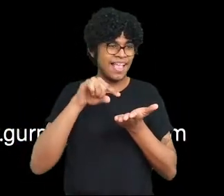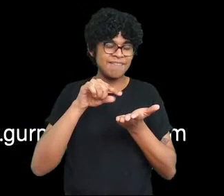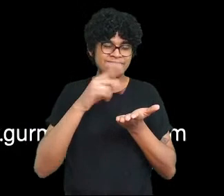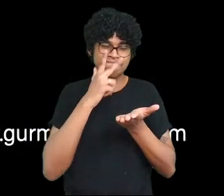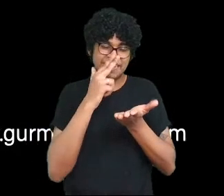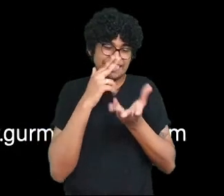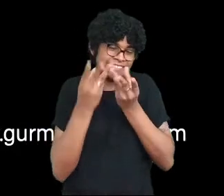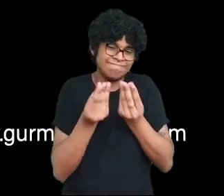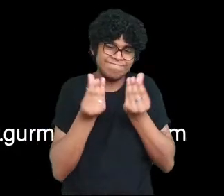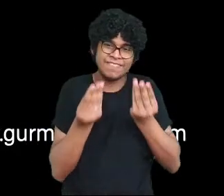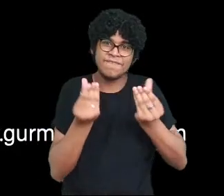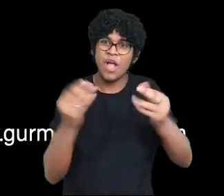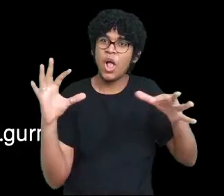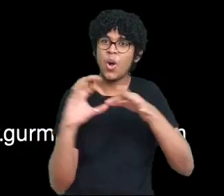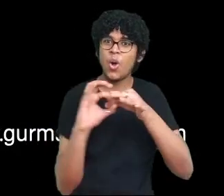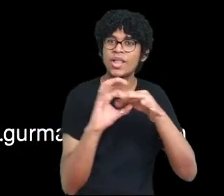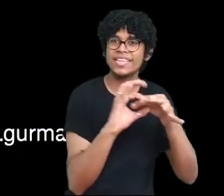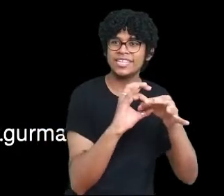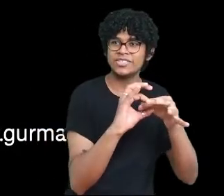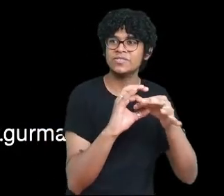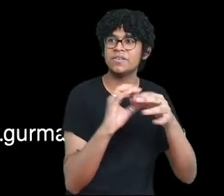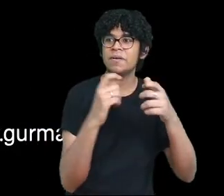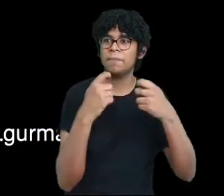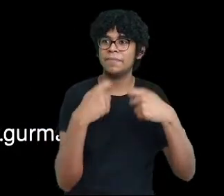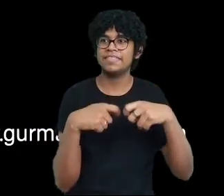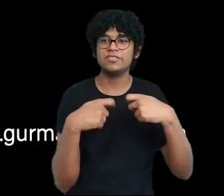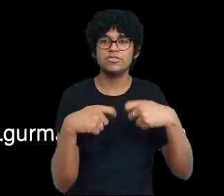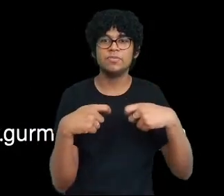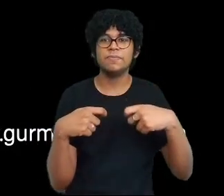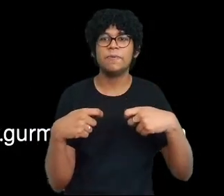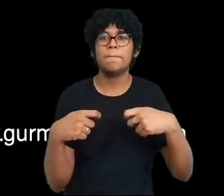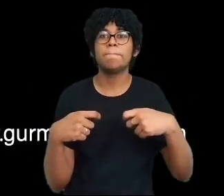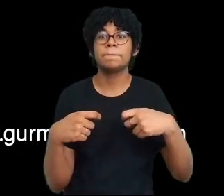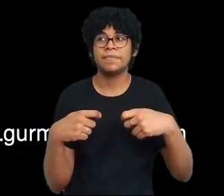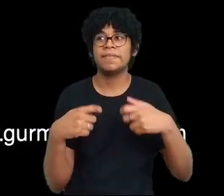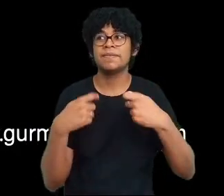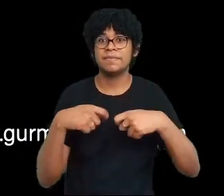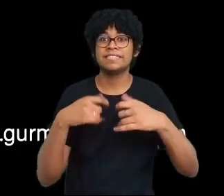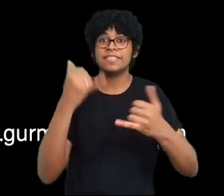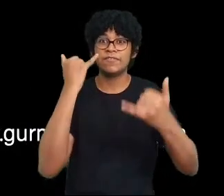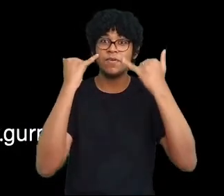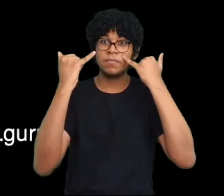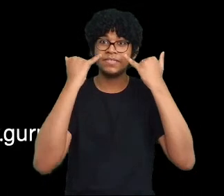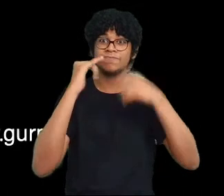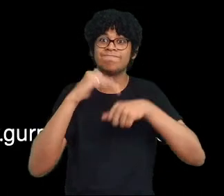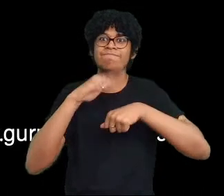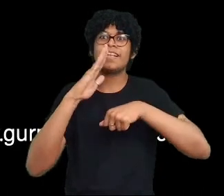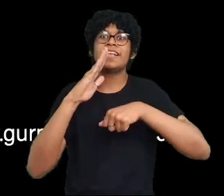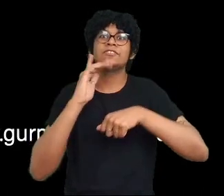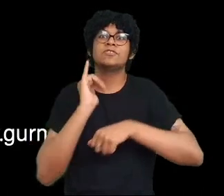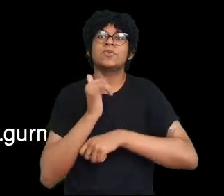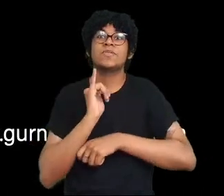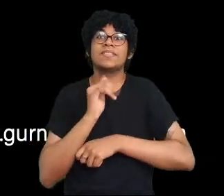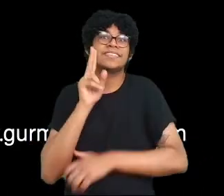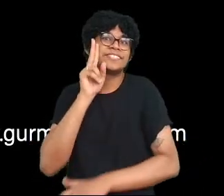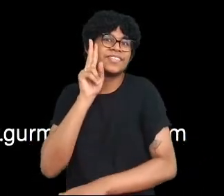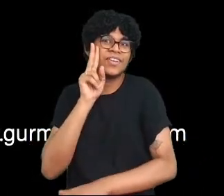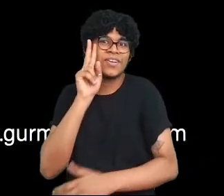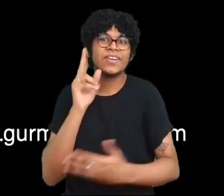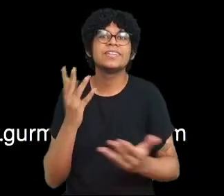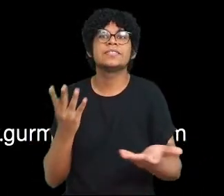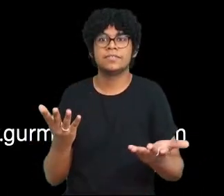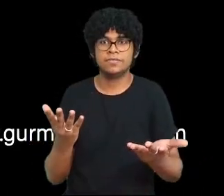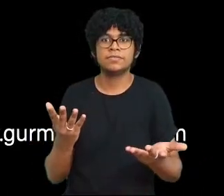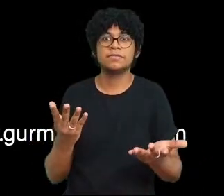information to tell the complete story. But to make visualizations that are mini stories that